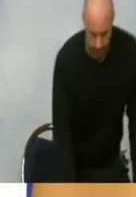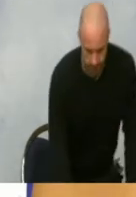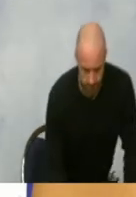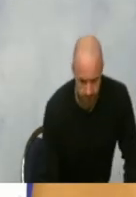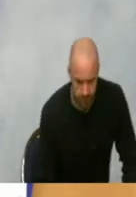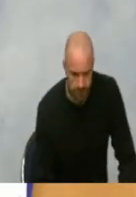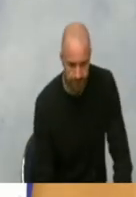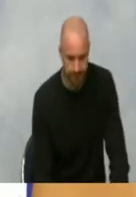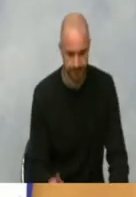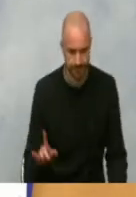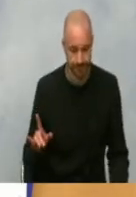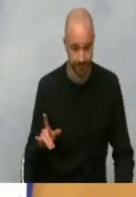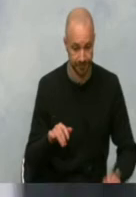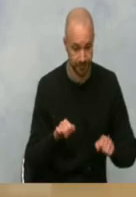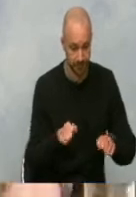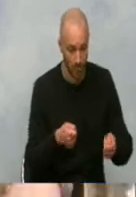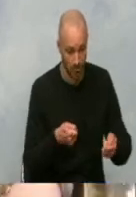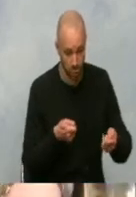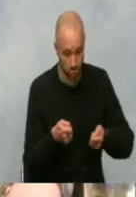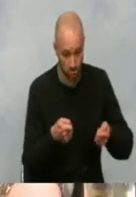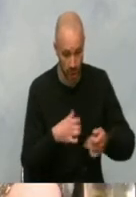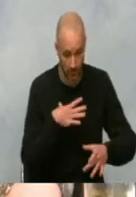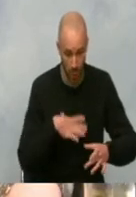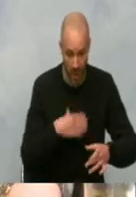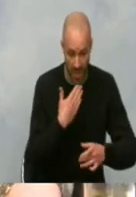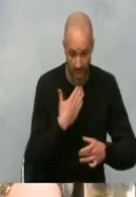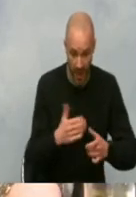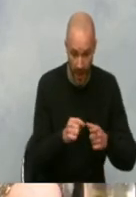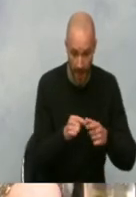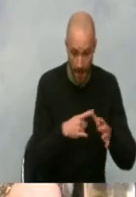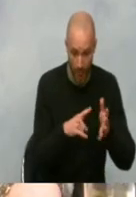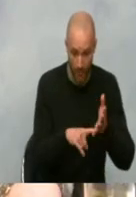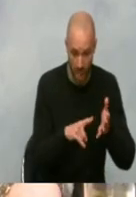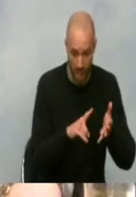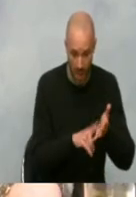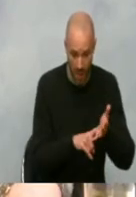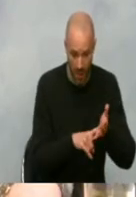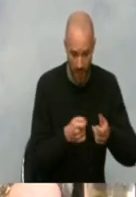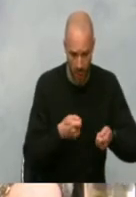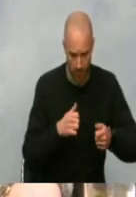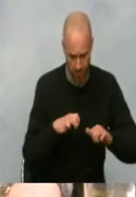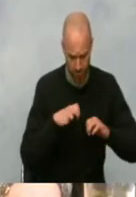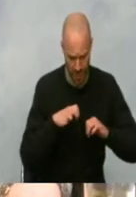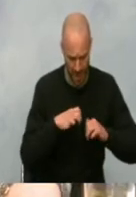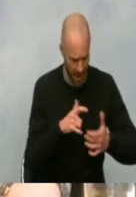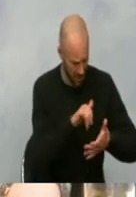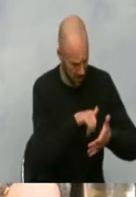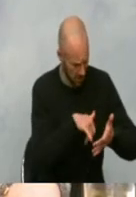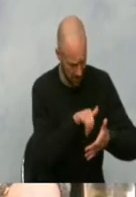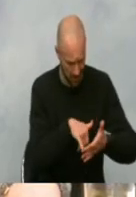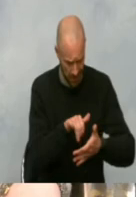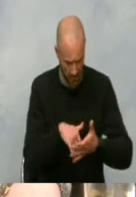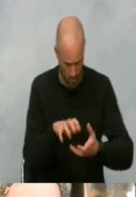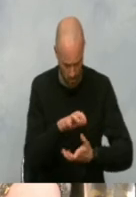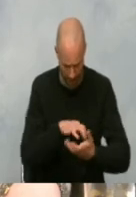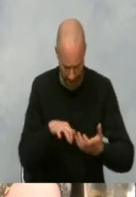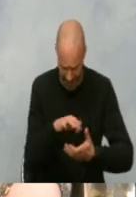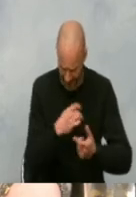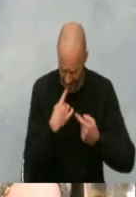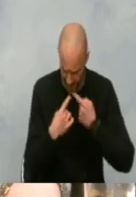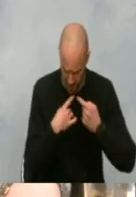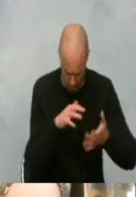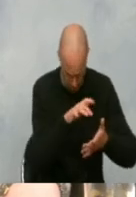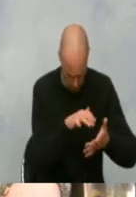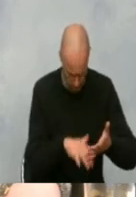Presented this morning, and I know that he doesn't do that alone. Jackie's there with him. They're complex papers, and he does